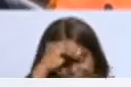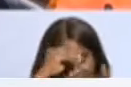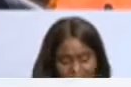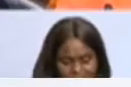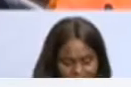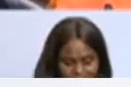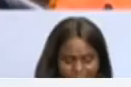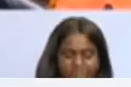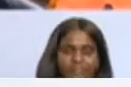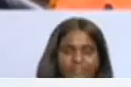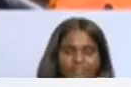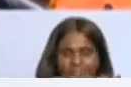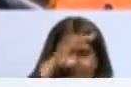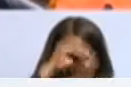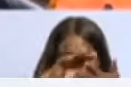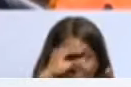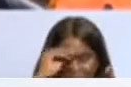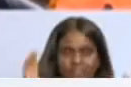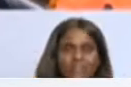Lifelong learning.